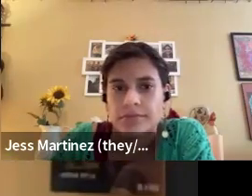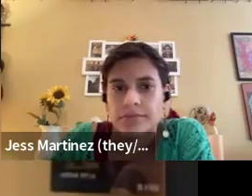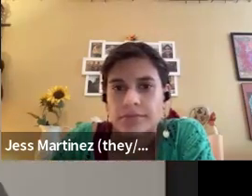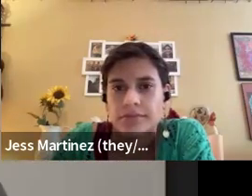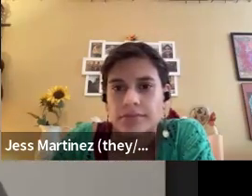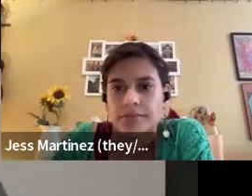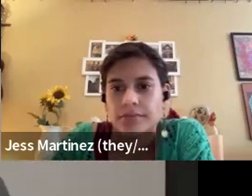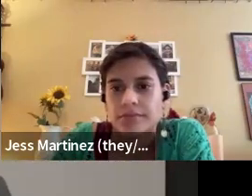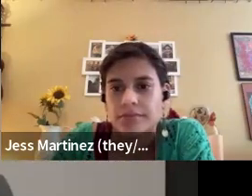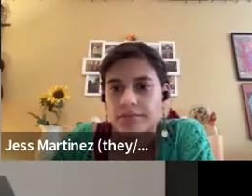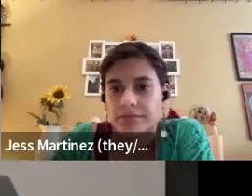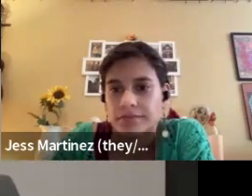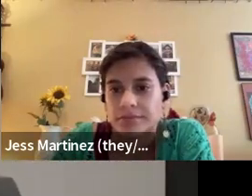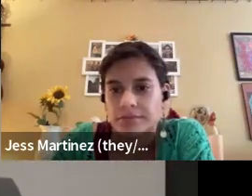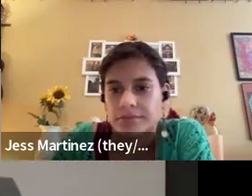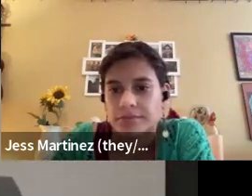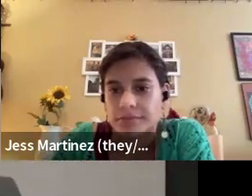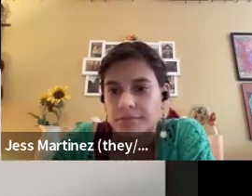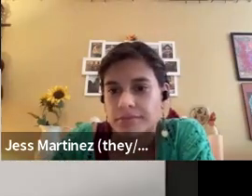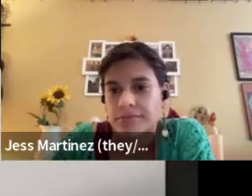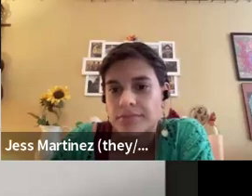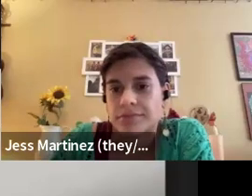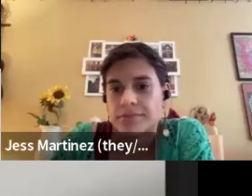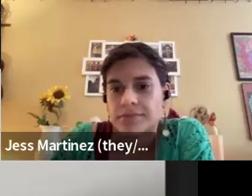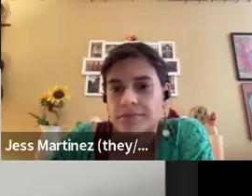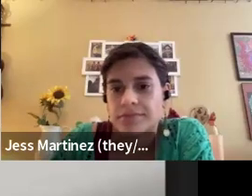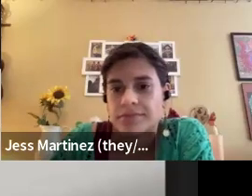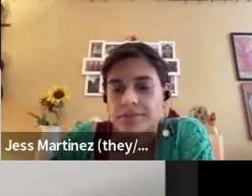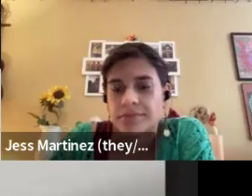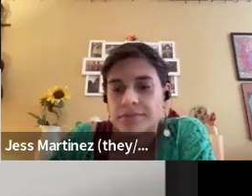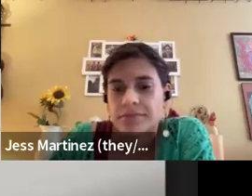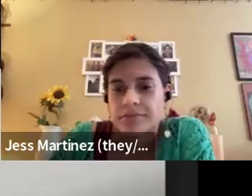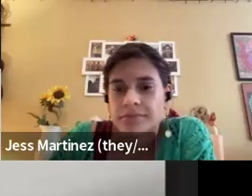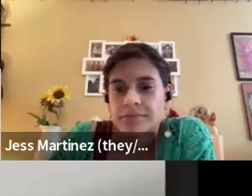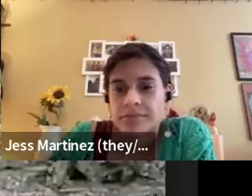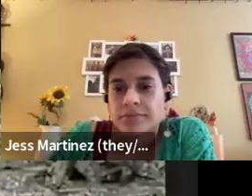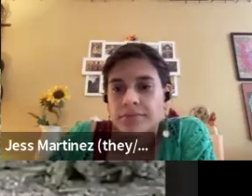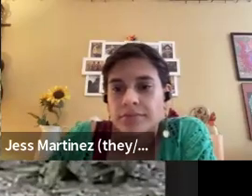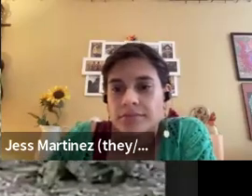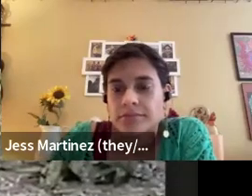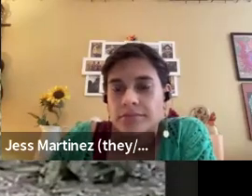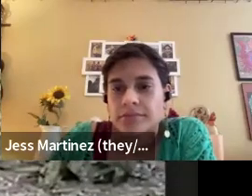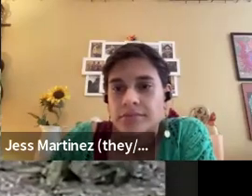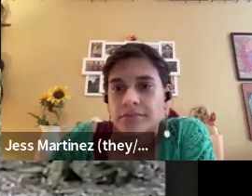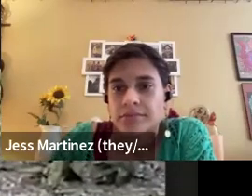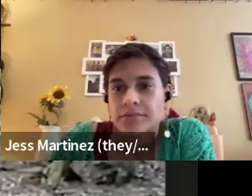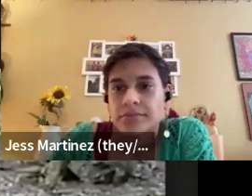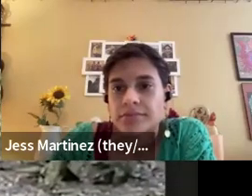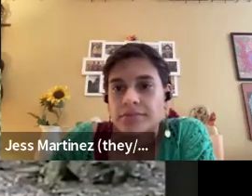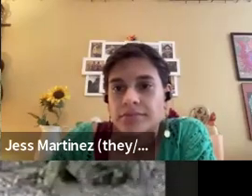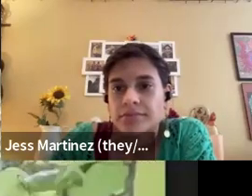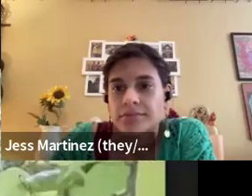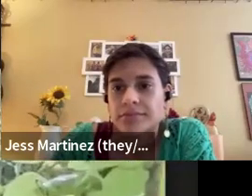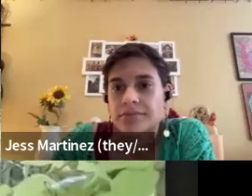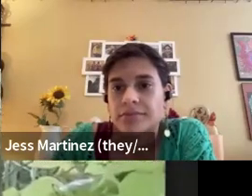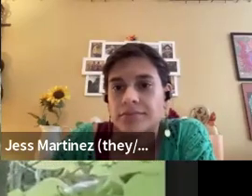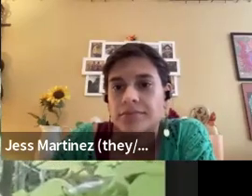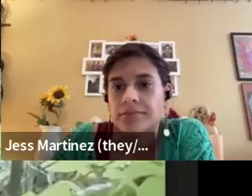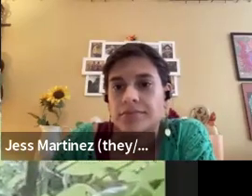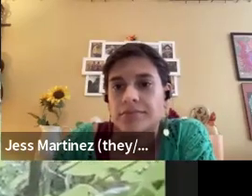background. I enjoy being in the background. It's a really cool position to be in because like you get to